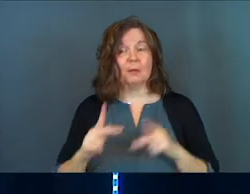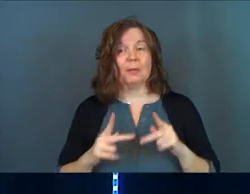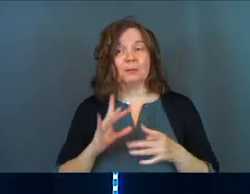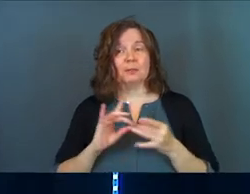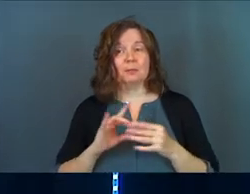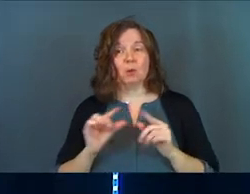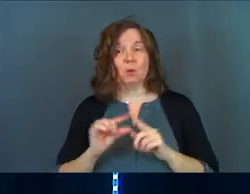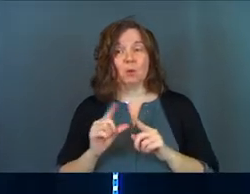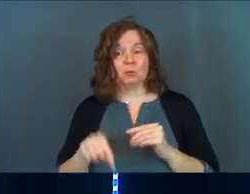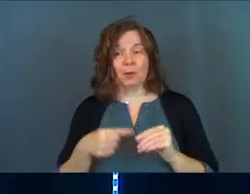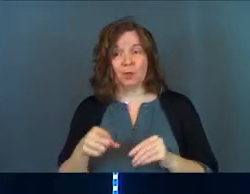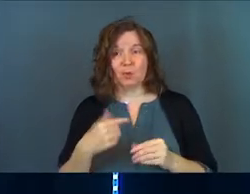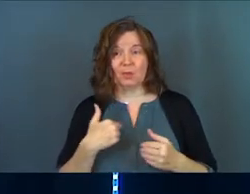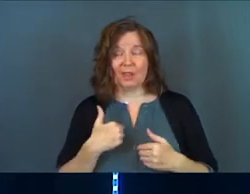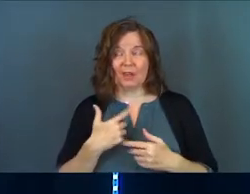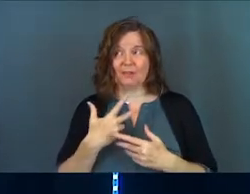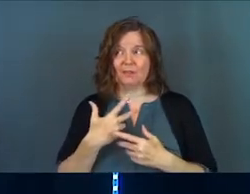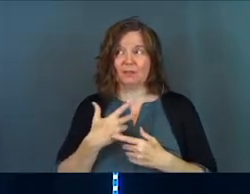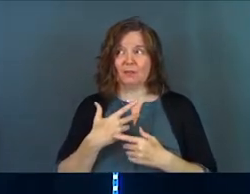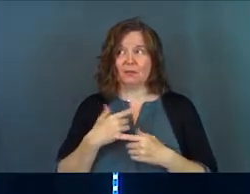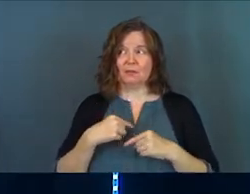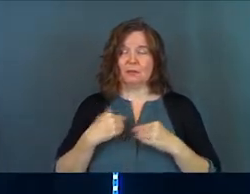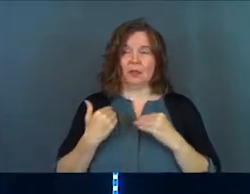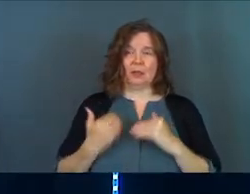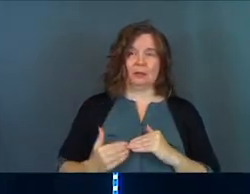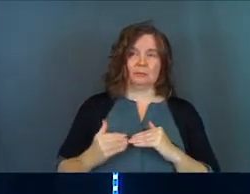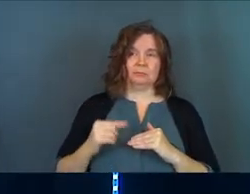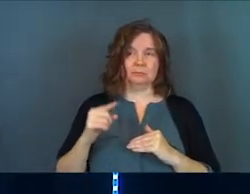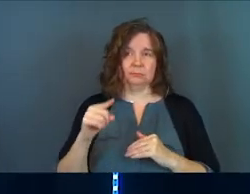People spoke words over you that have held you back.